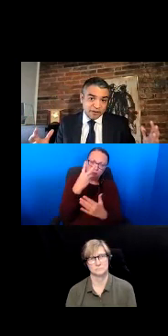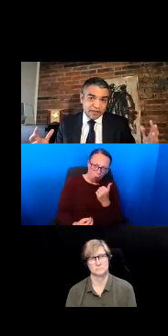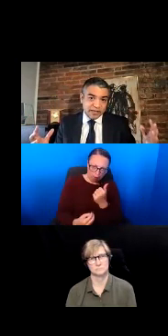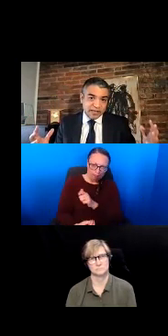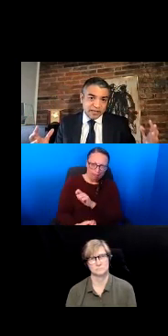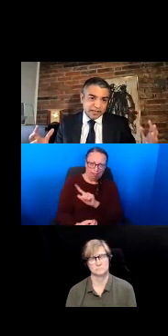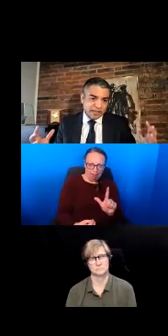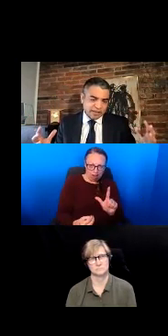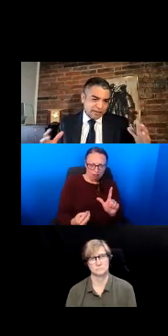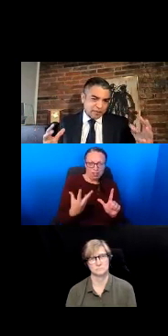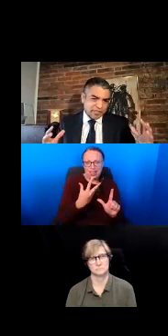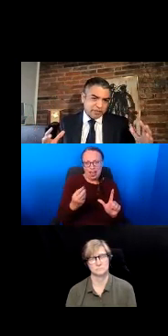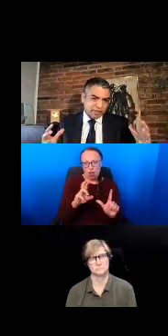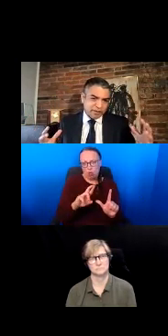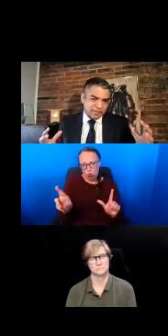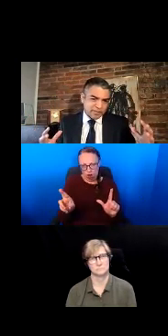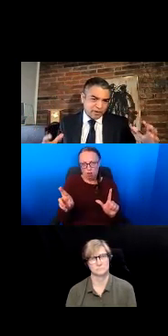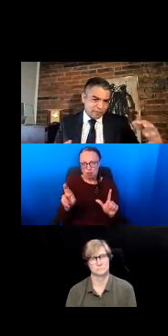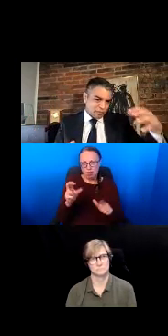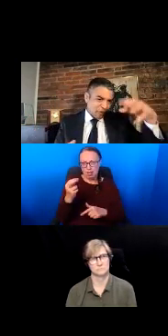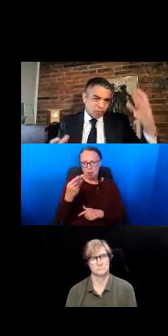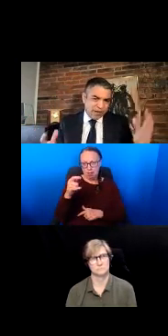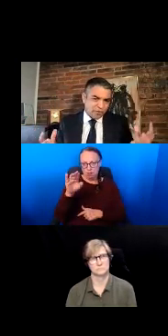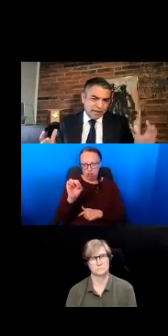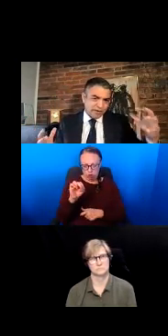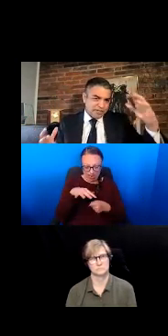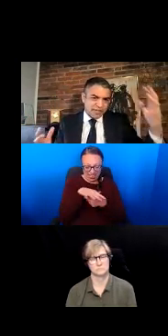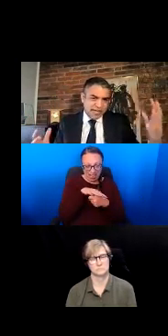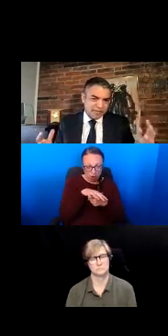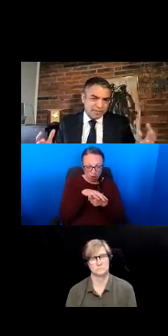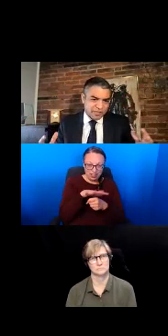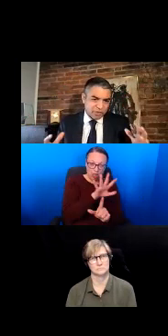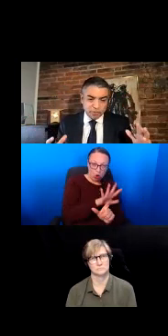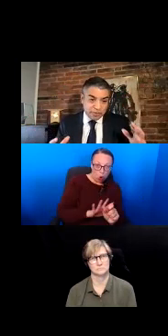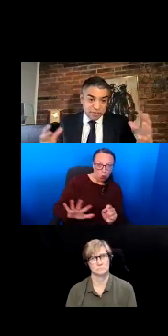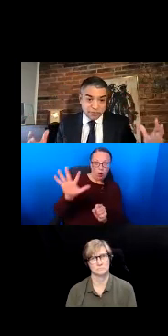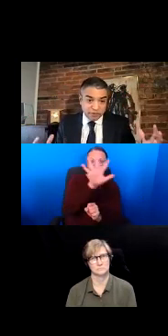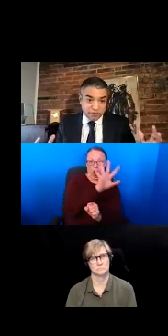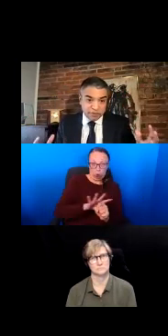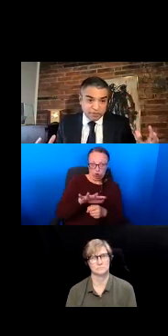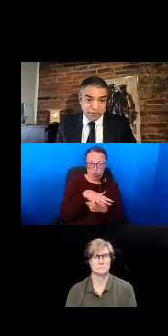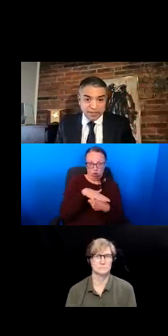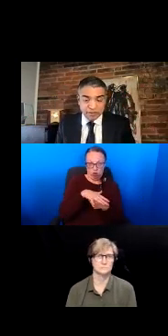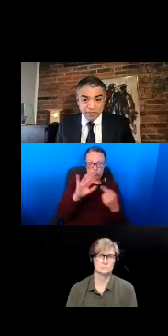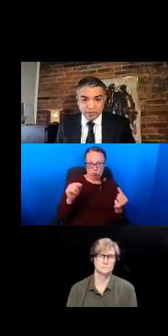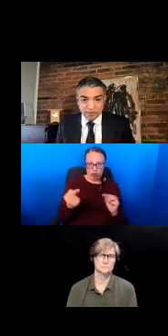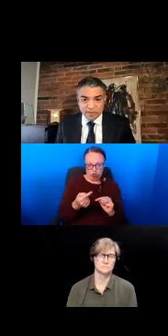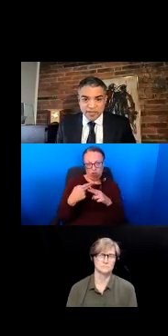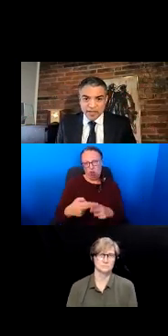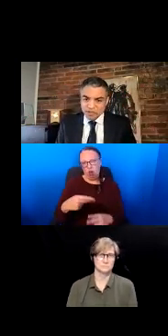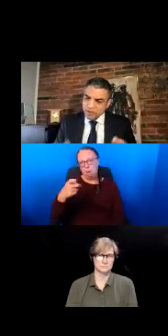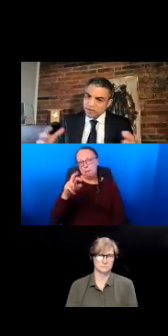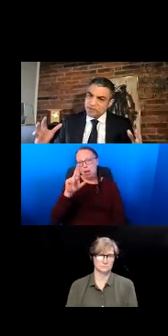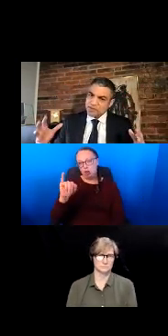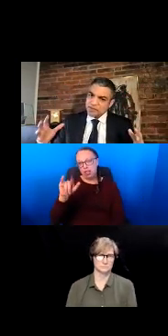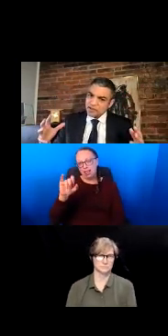hemisphere and in particular areas that are sort of around areas that had been injured, or we sometimes refer to them as perilesional areas,